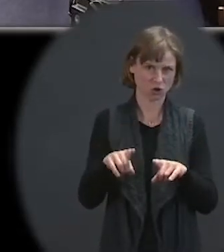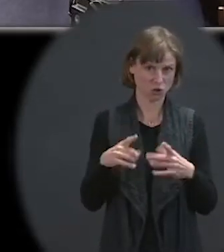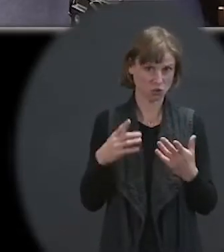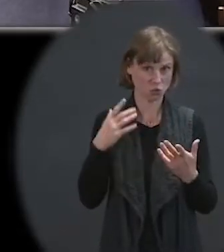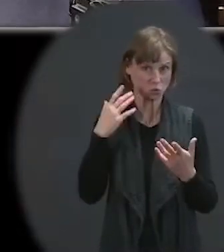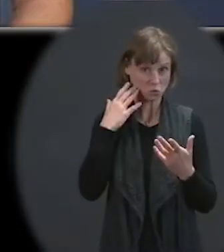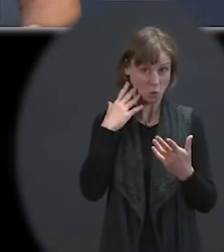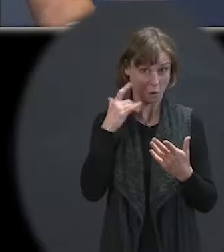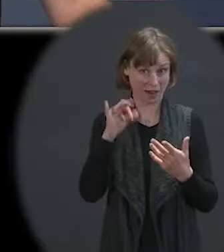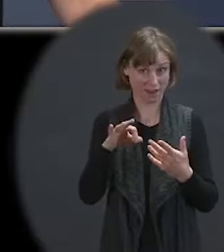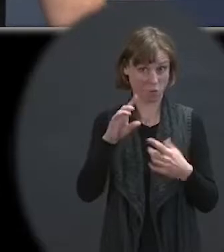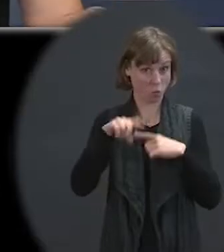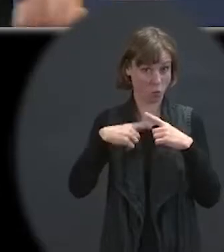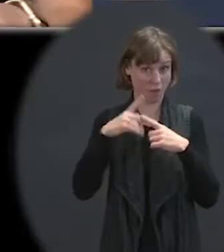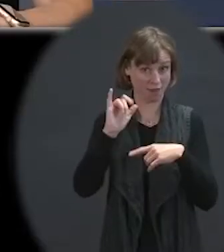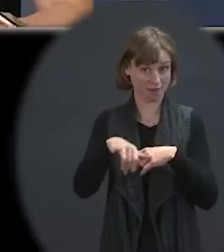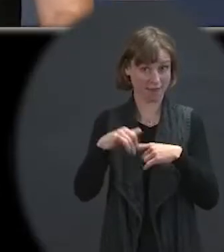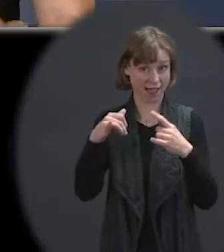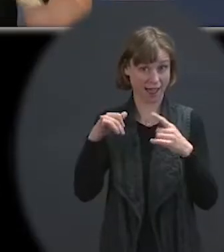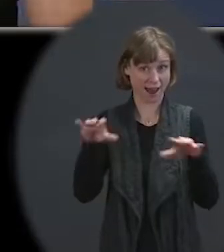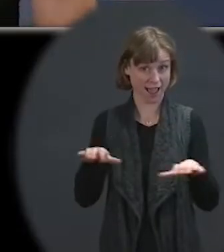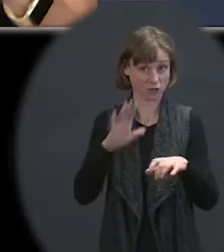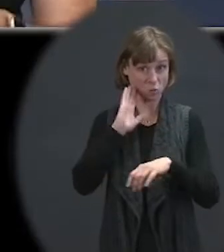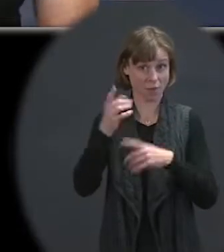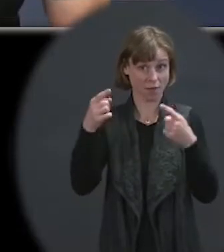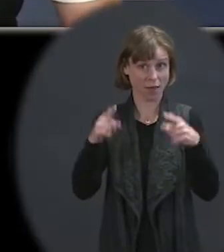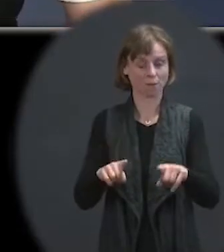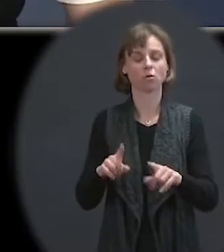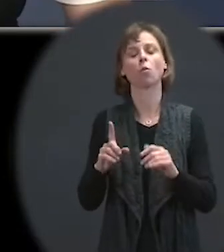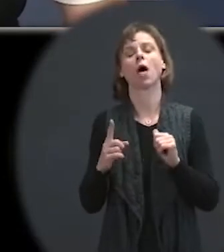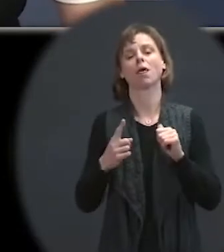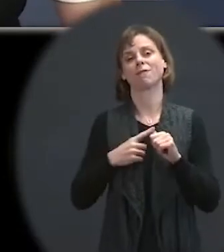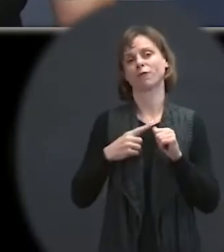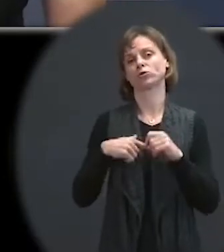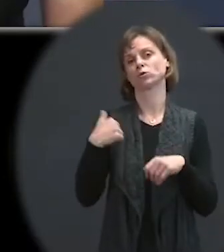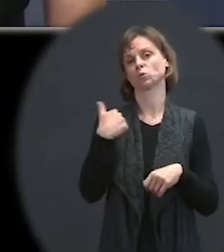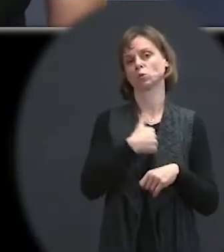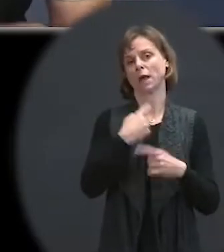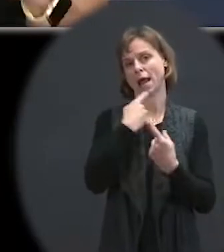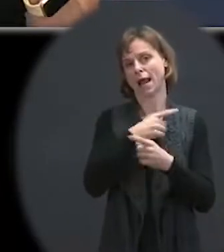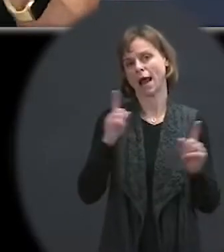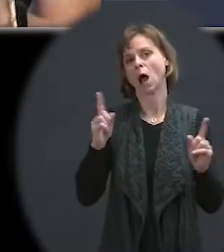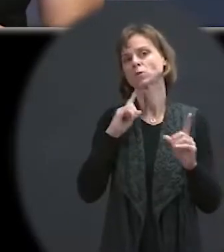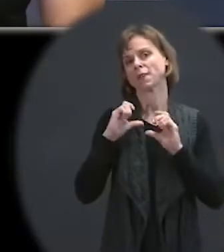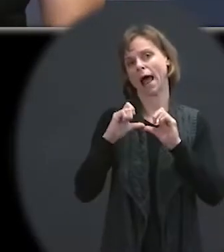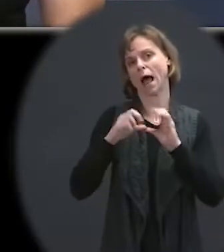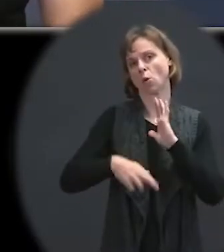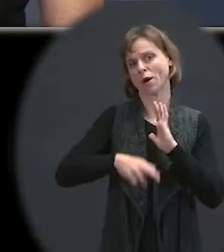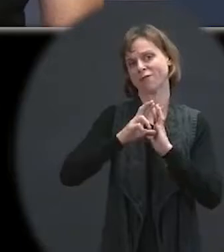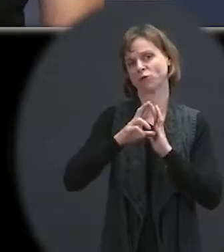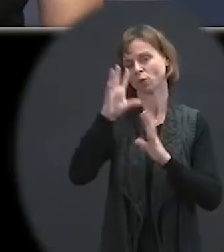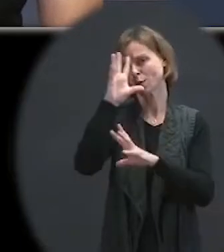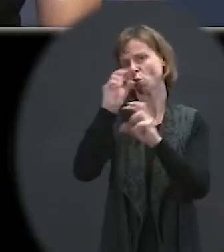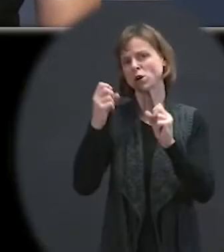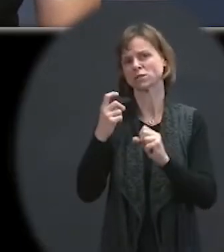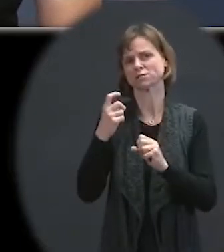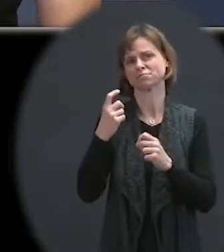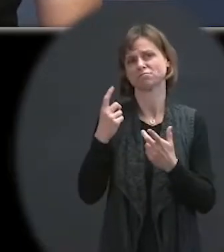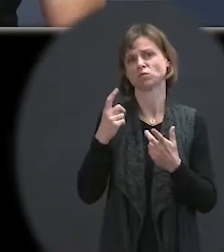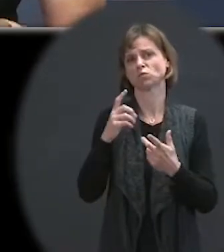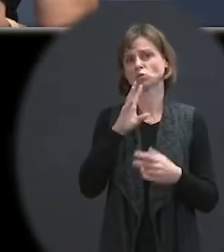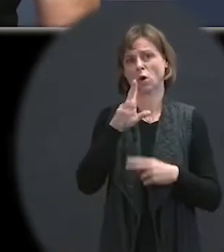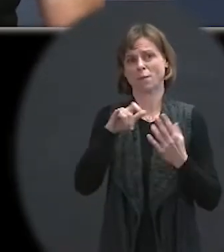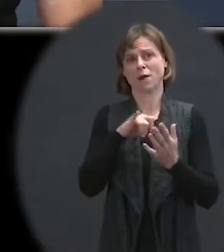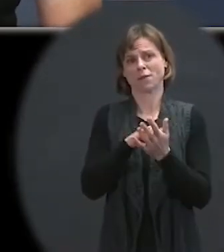down? Well, first, we announced our ongoing review, and the President spoke about it in his conversation with